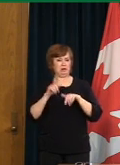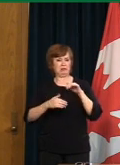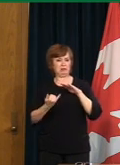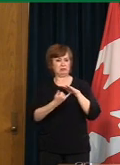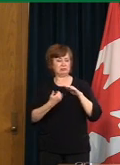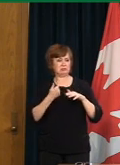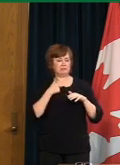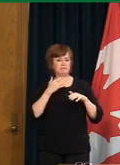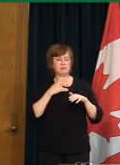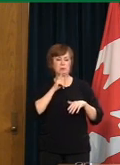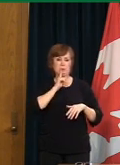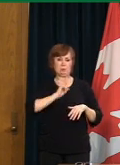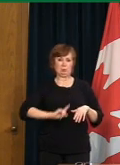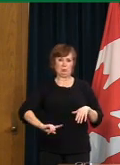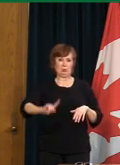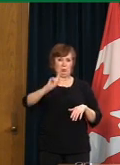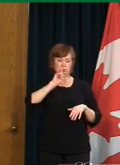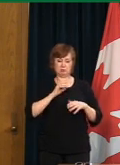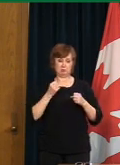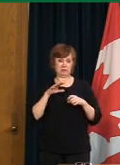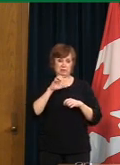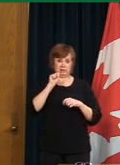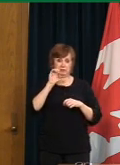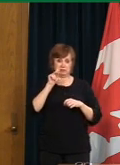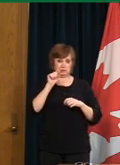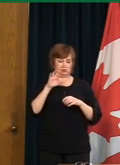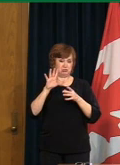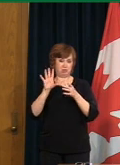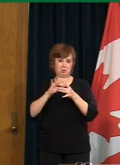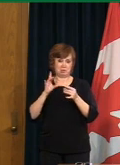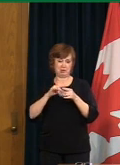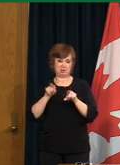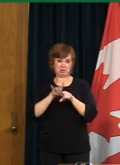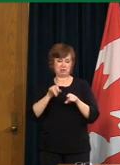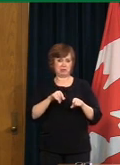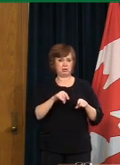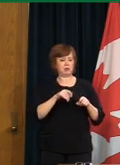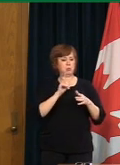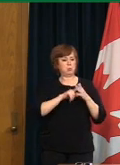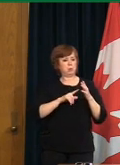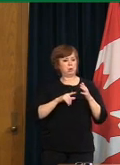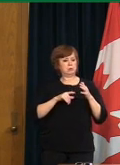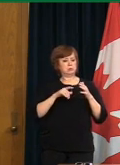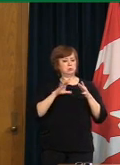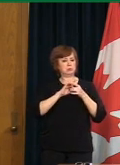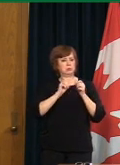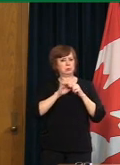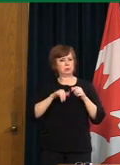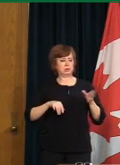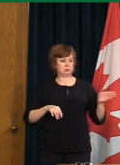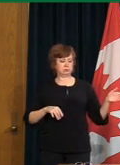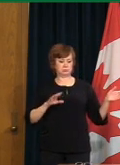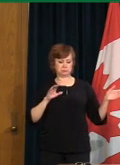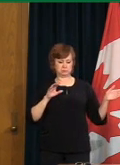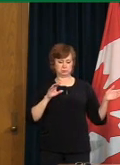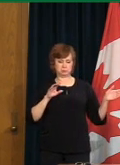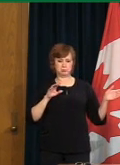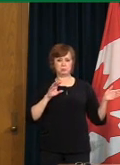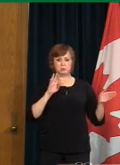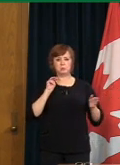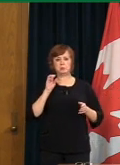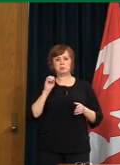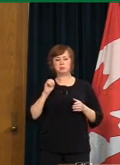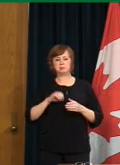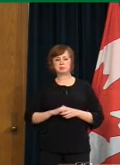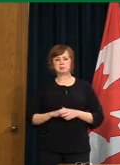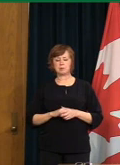that isolation doesn't lead to deteriorating health? Well, we would hope and we would, support in any way